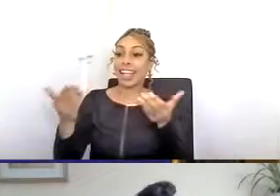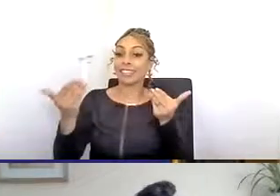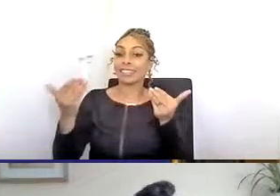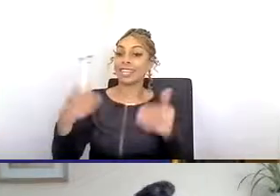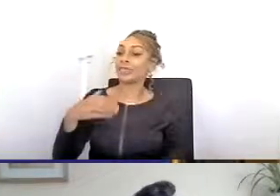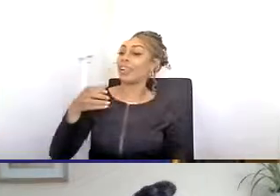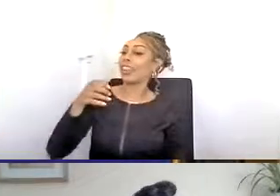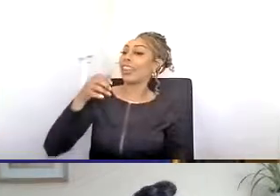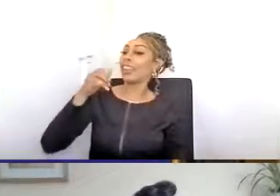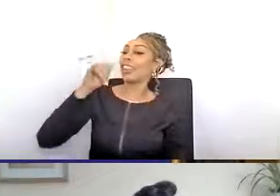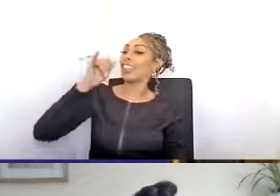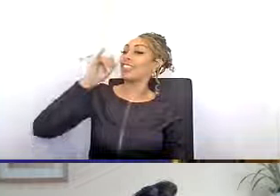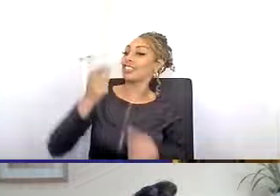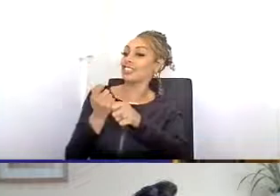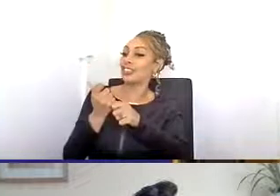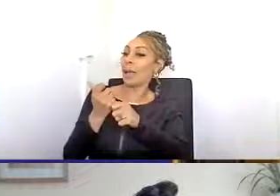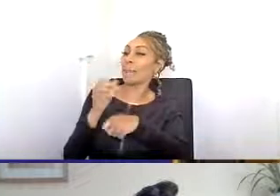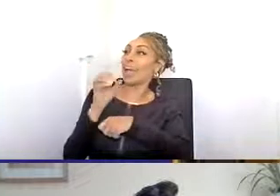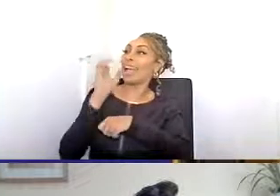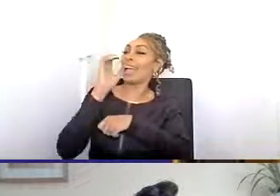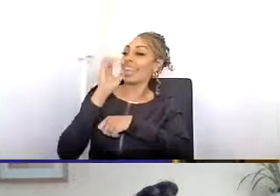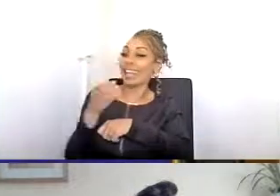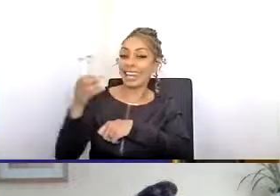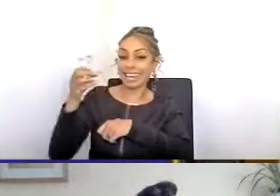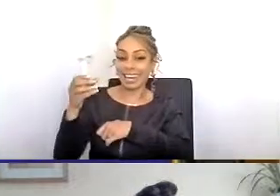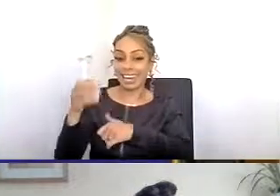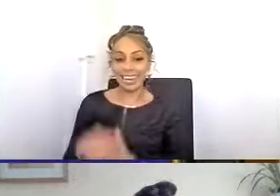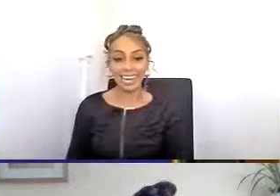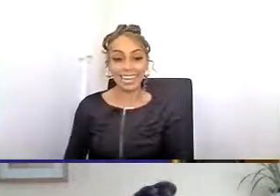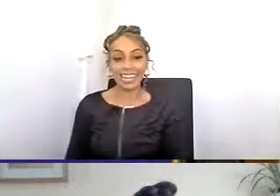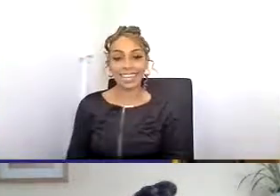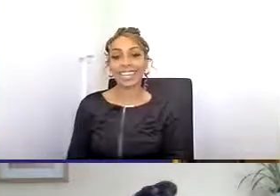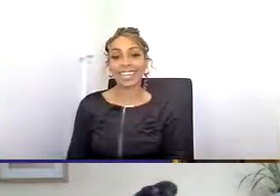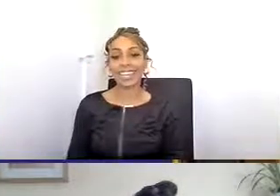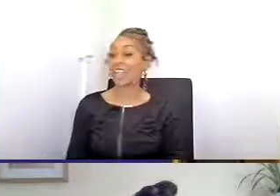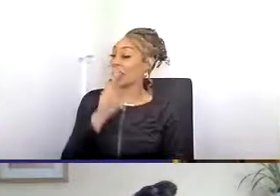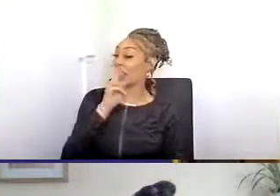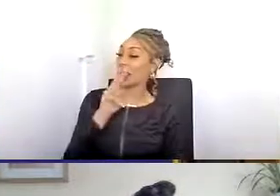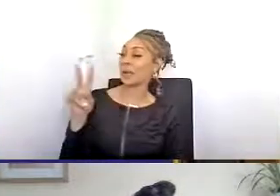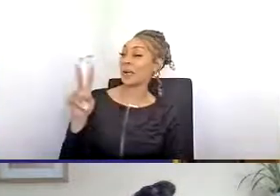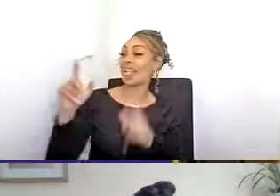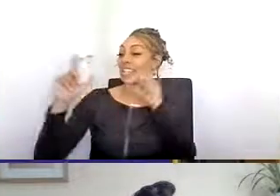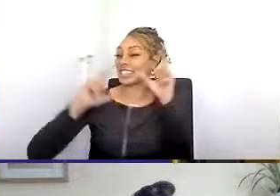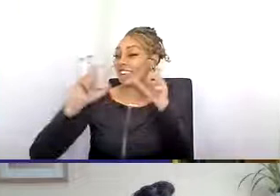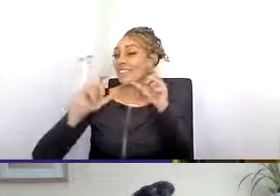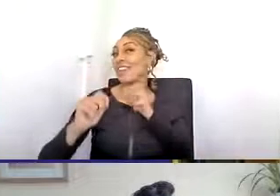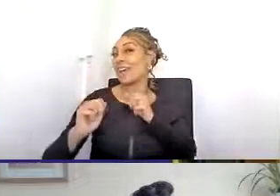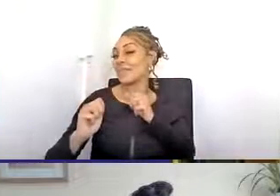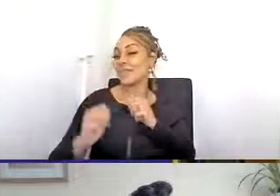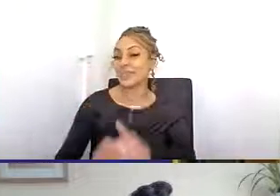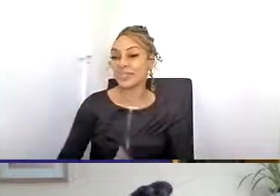of champagne in his hand as he's looking towards the photographer.